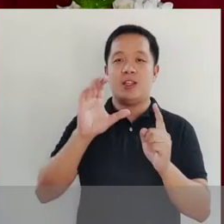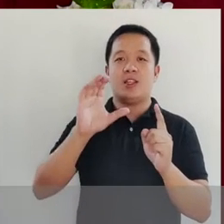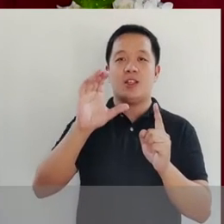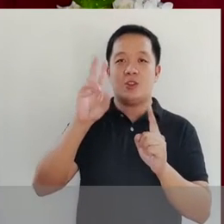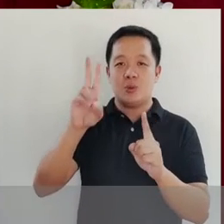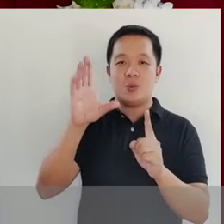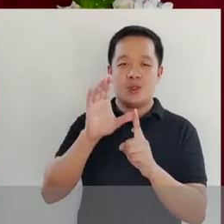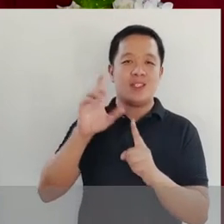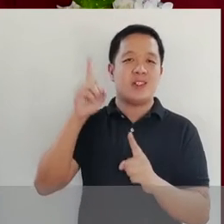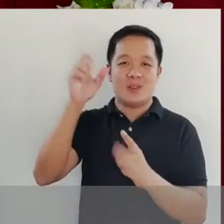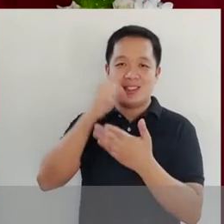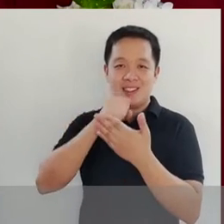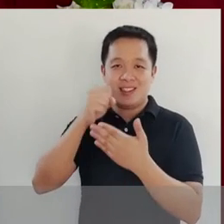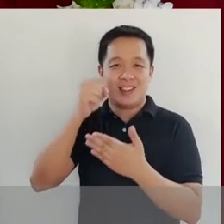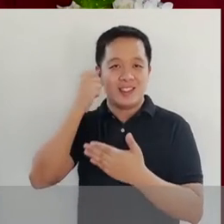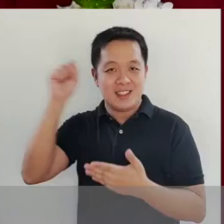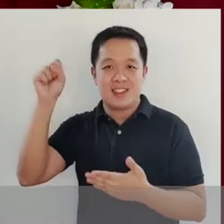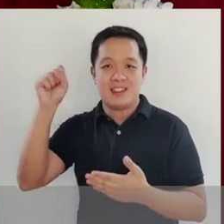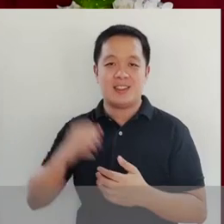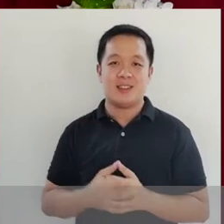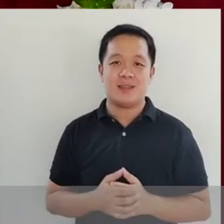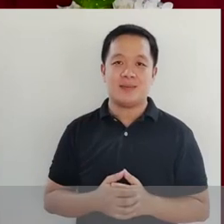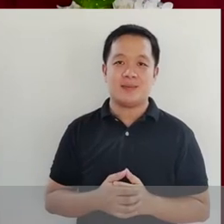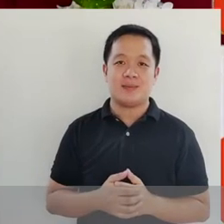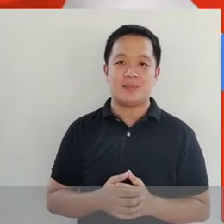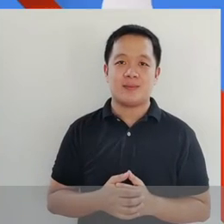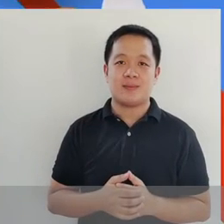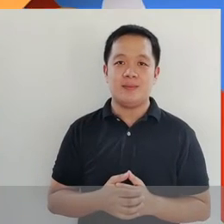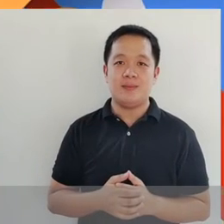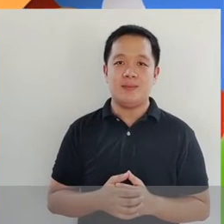digraphs that you formed a while ago.